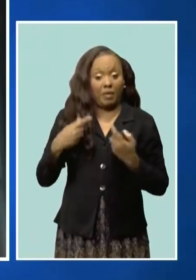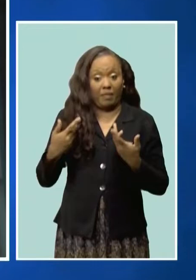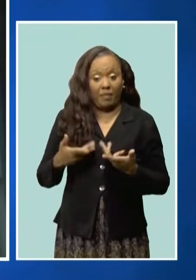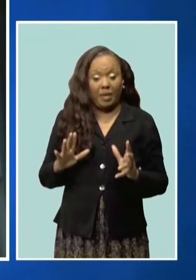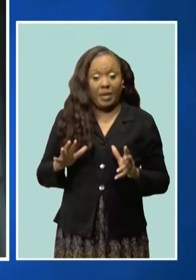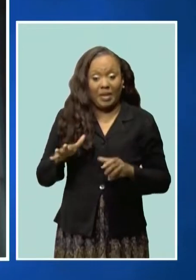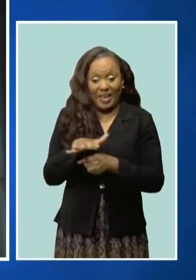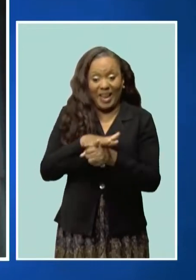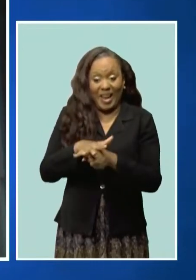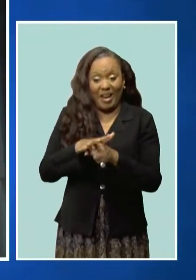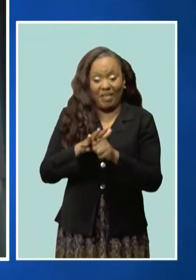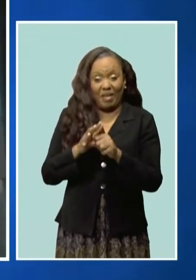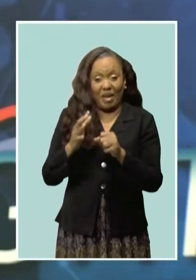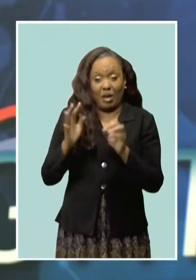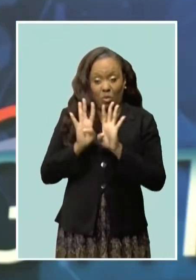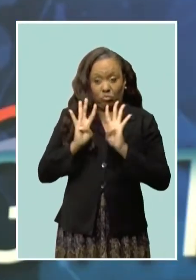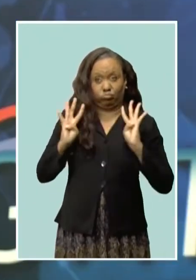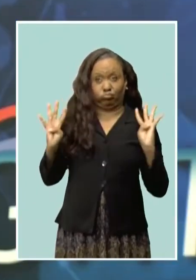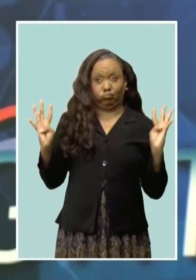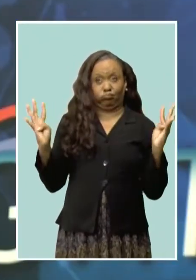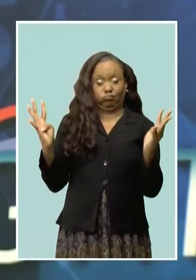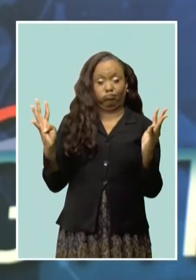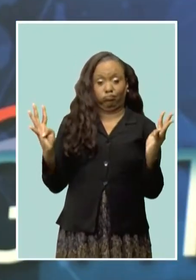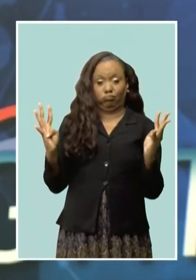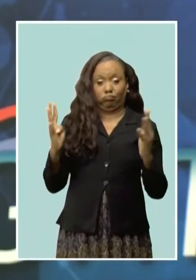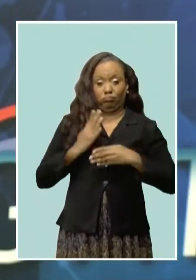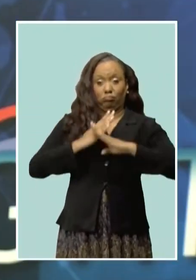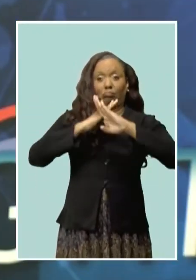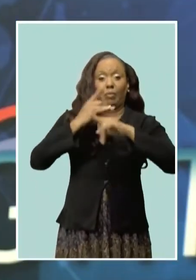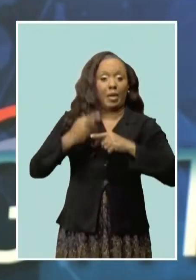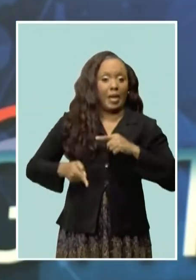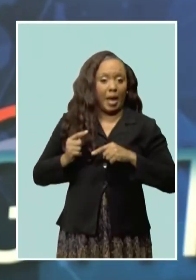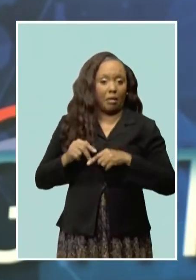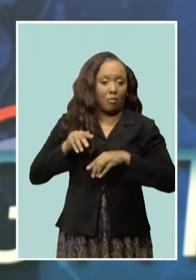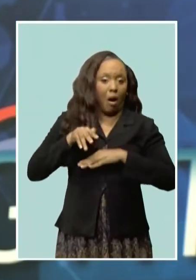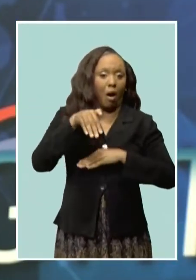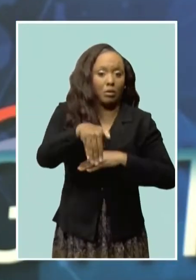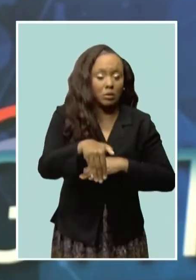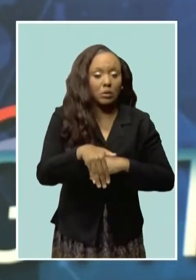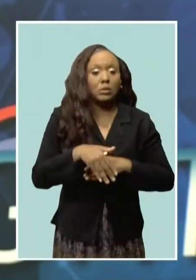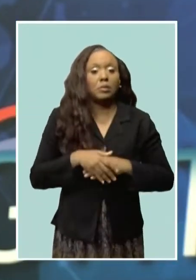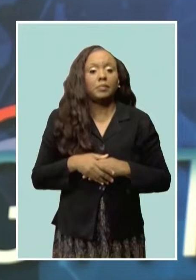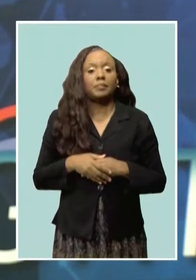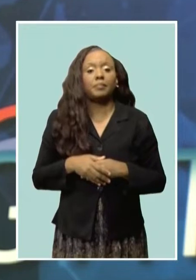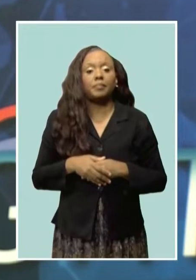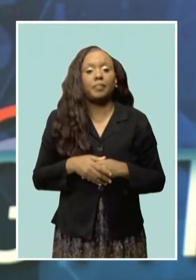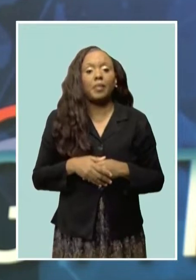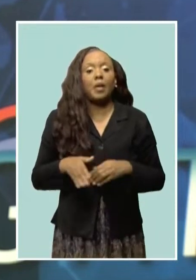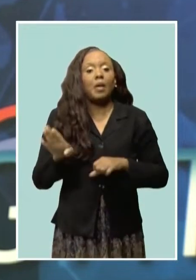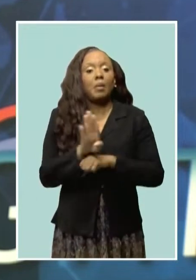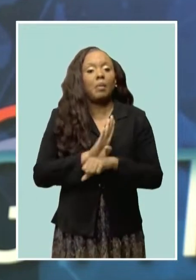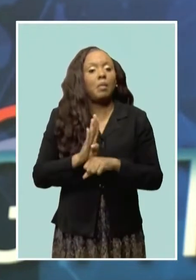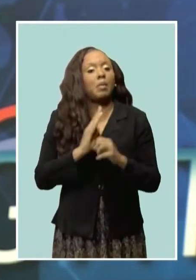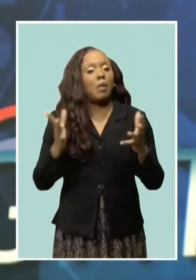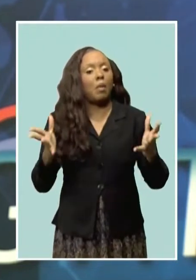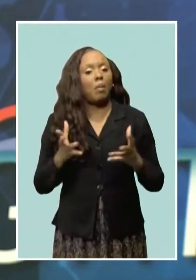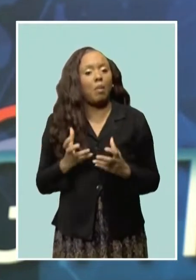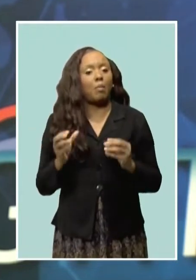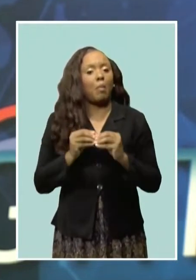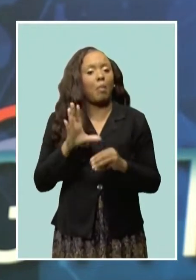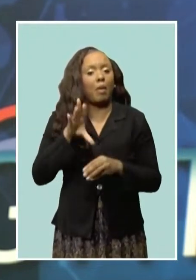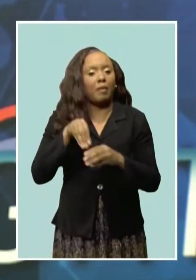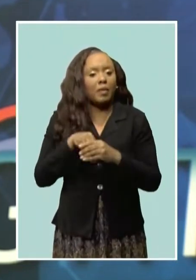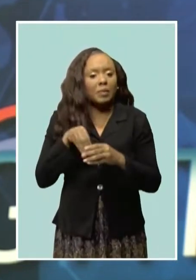Burke, CBC News. Wendy, thank you. Barbados' thrust to secure investment is part of government's strategy to